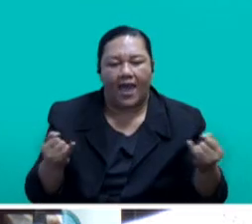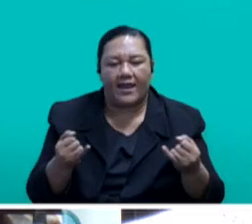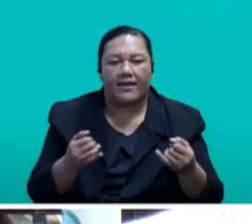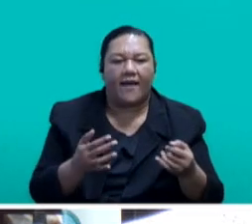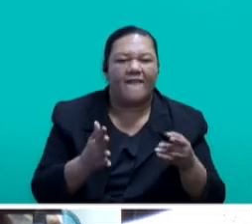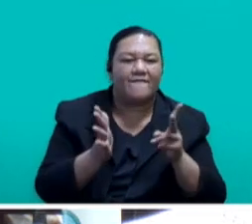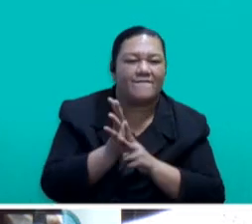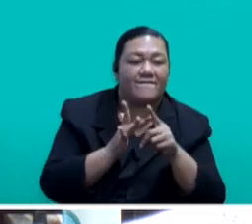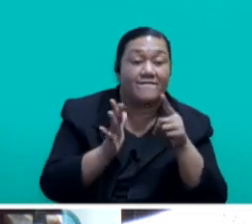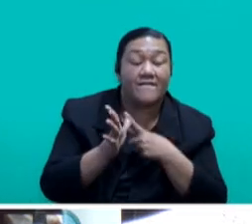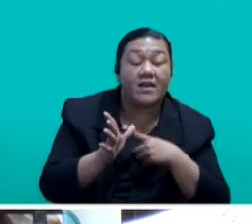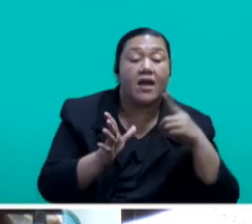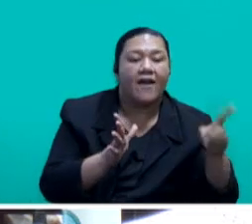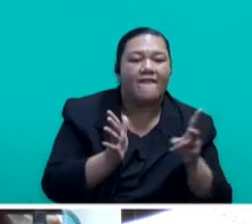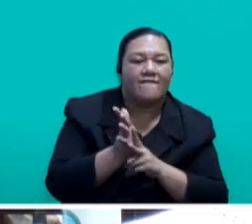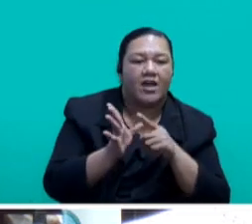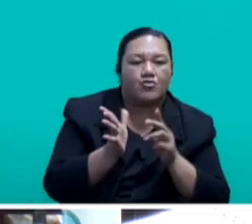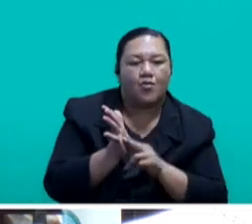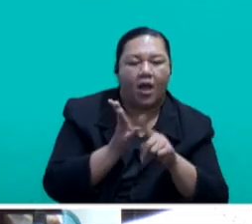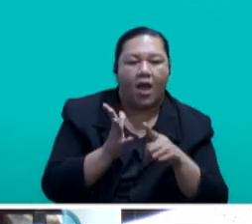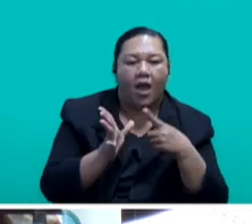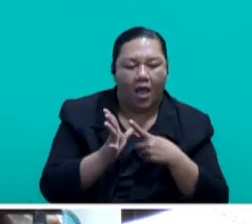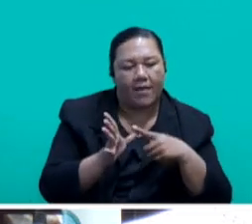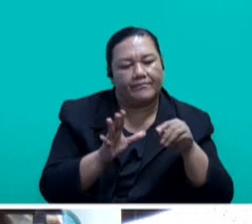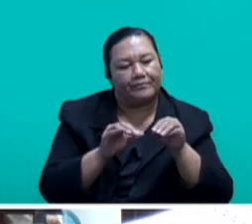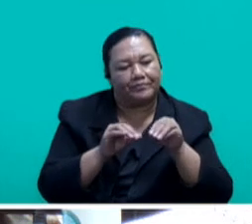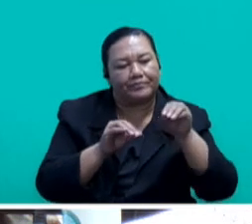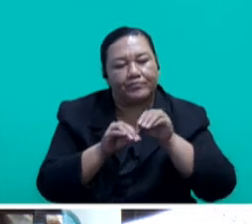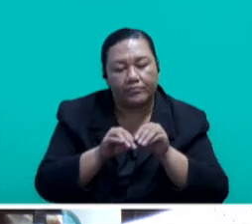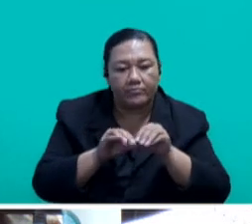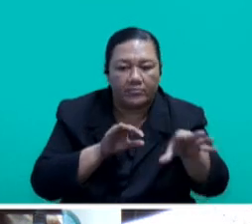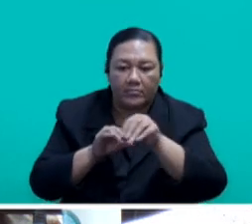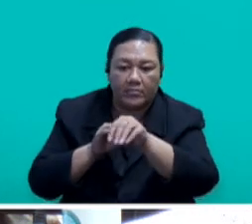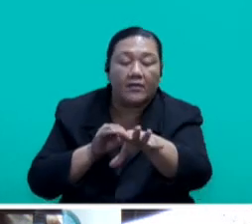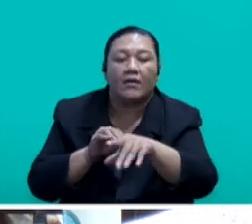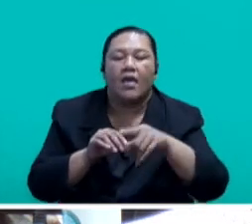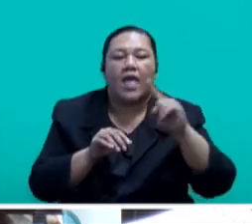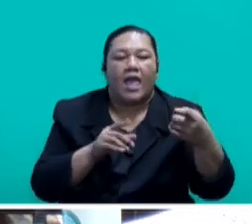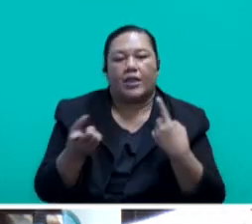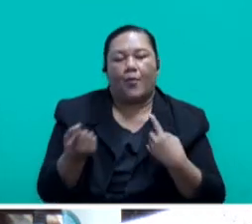View platform, and scanned plans will be freely available on the Ministry of Lands website.